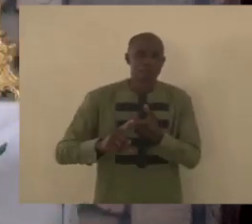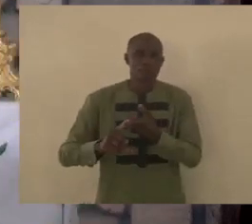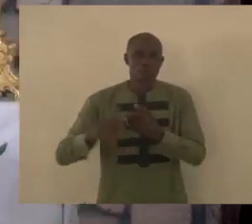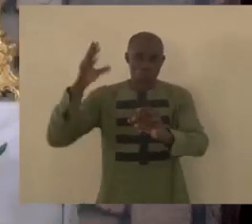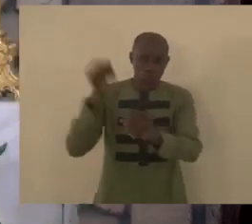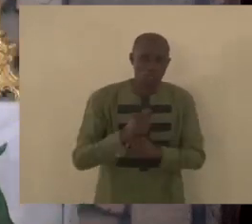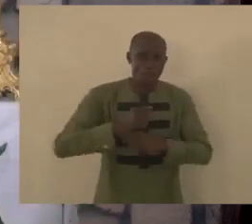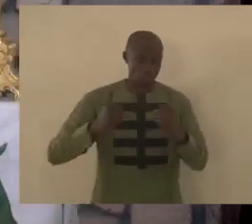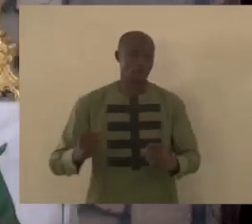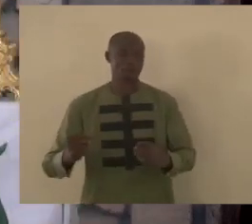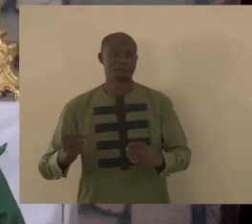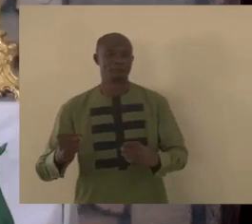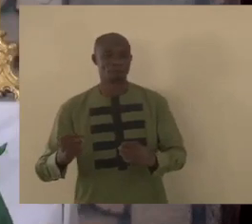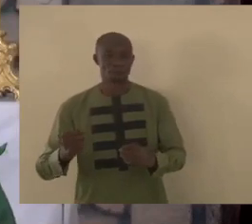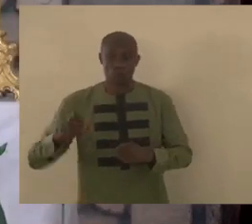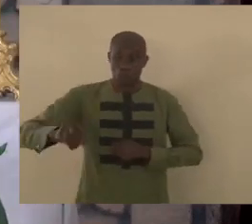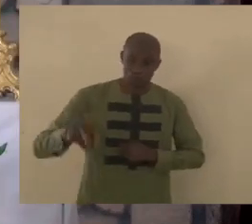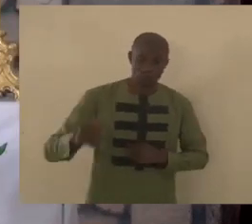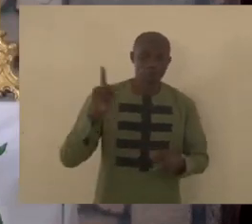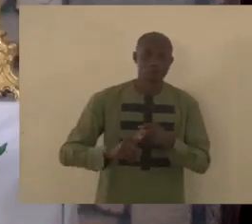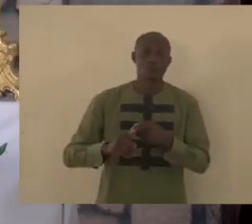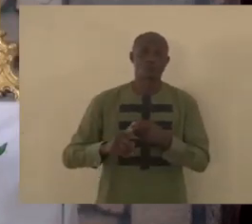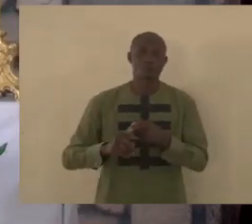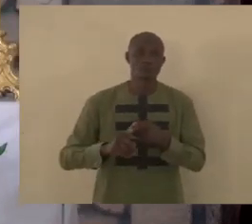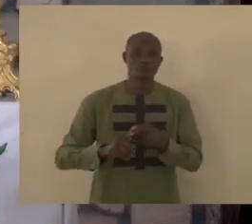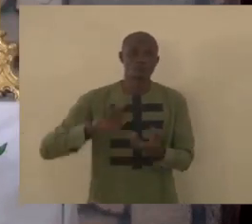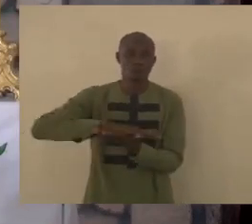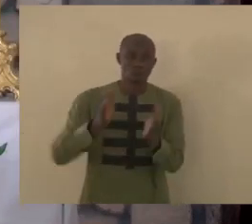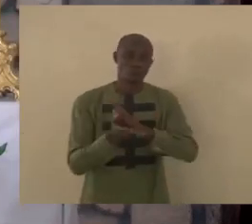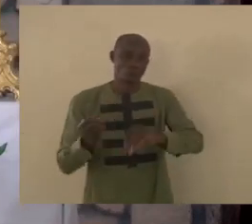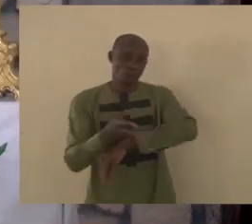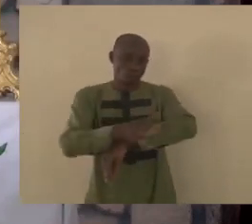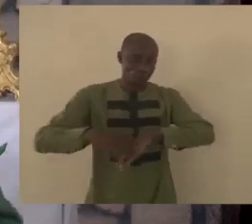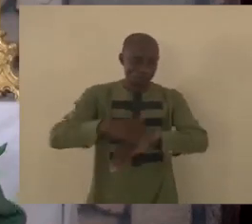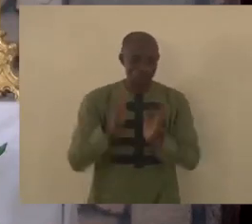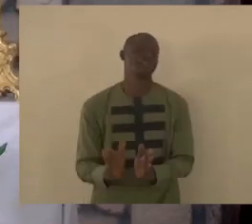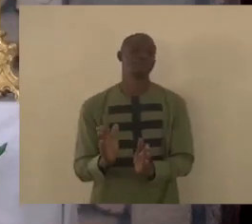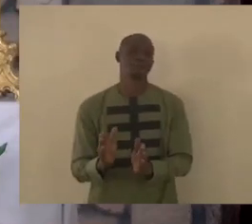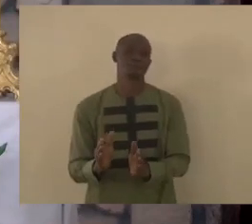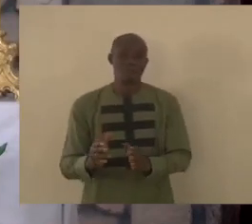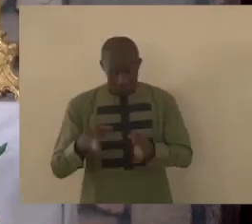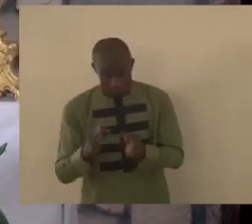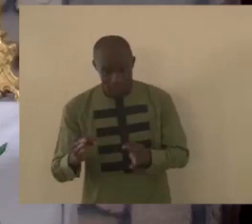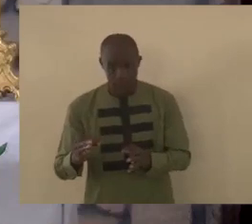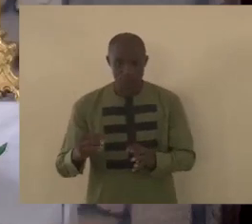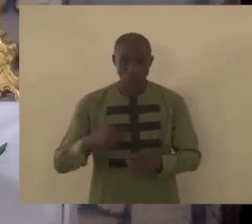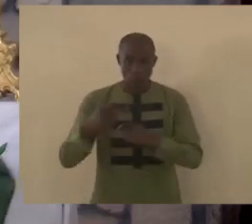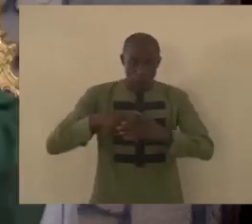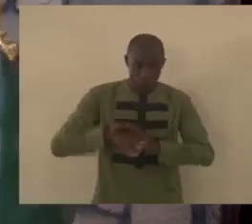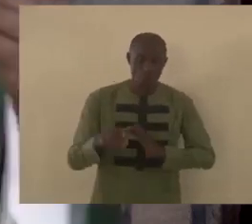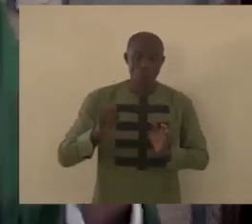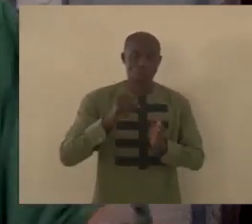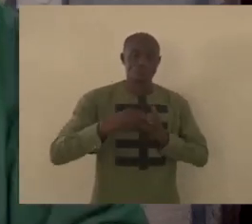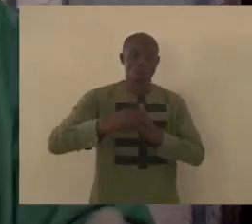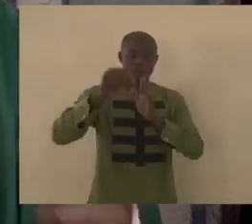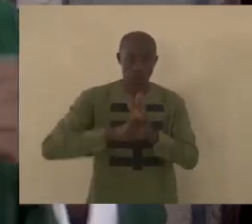Opportunity to do what? To grab power. Opportunity to do what? To become influential. And if we go